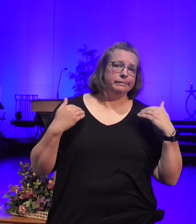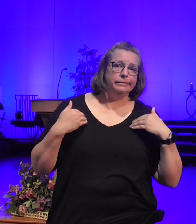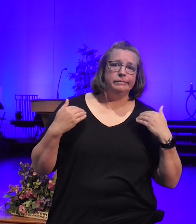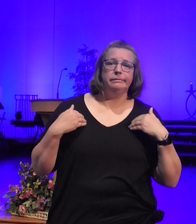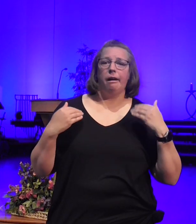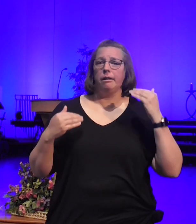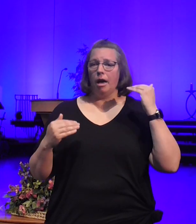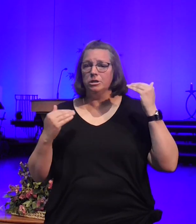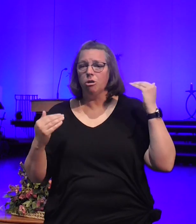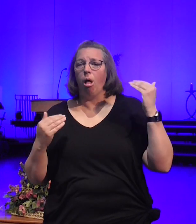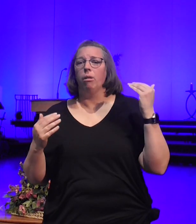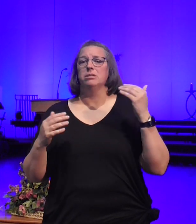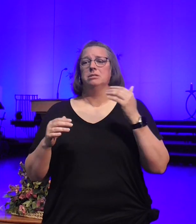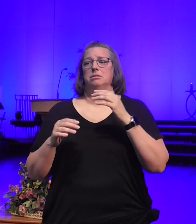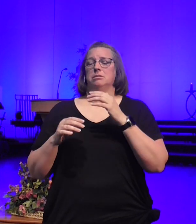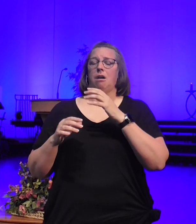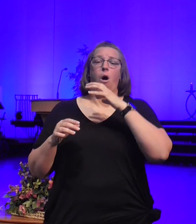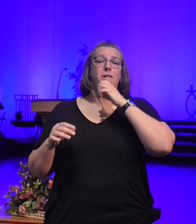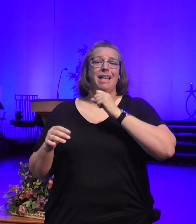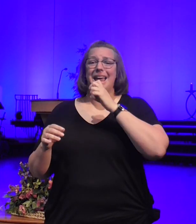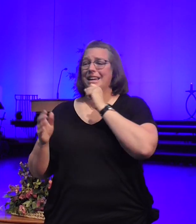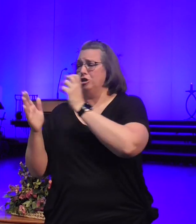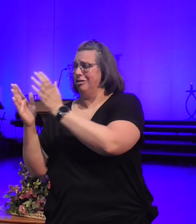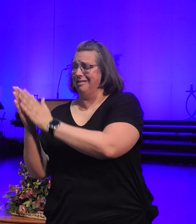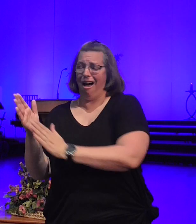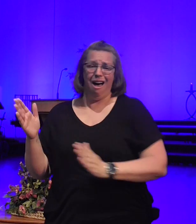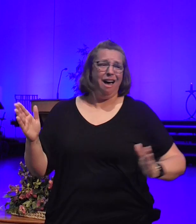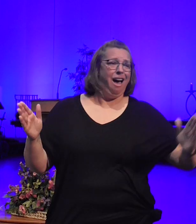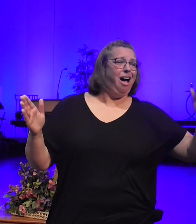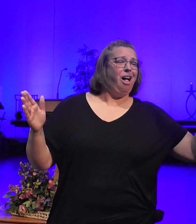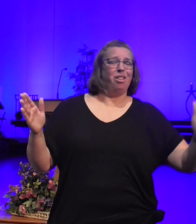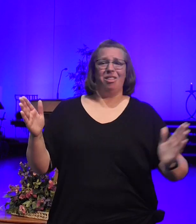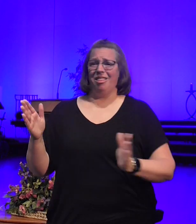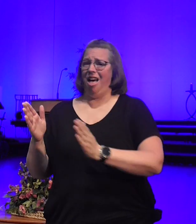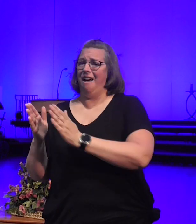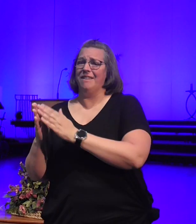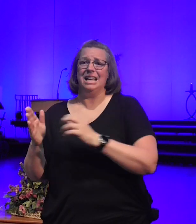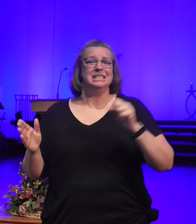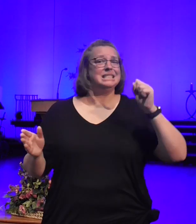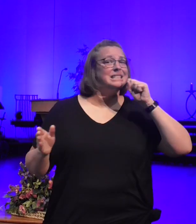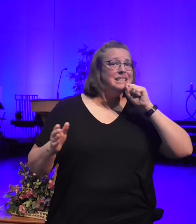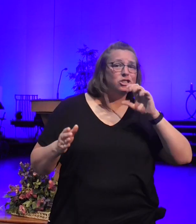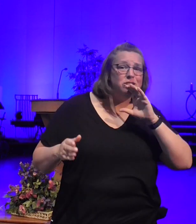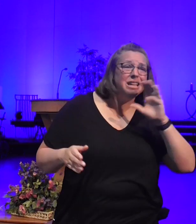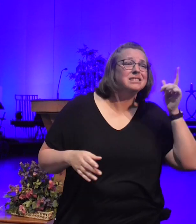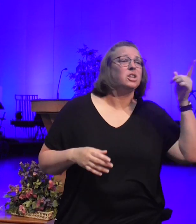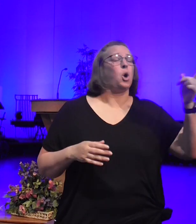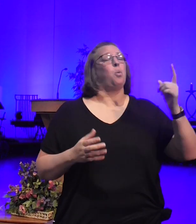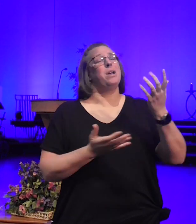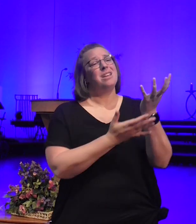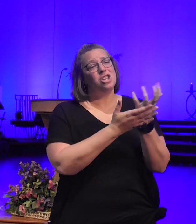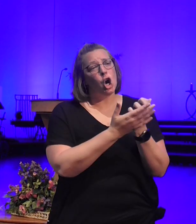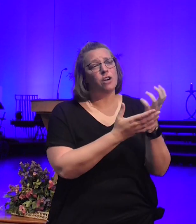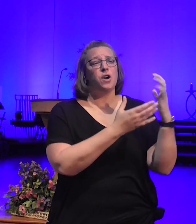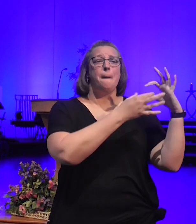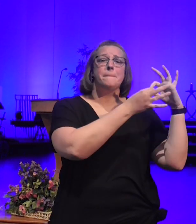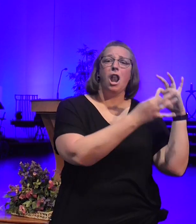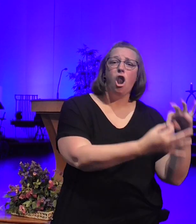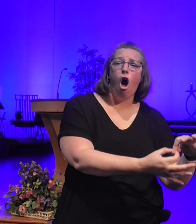every age across the gamut, our elders. We yearn for belonging, and there's nothing